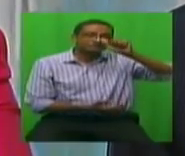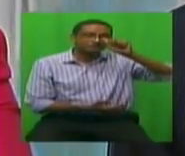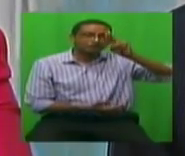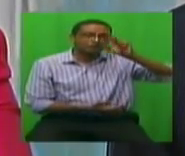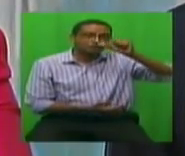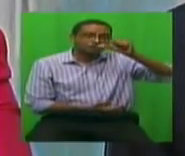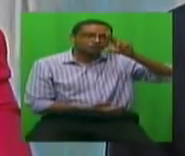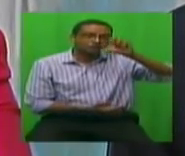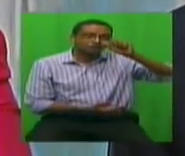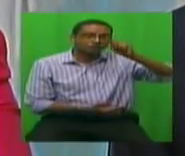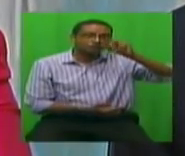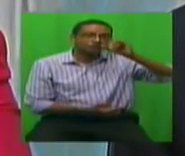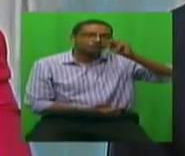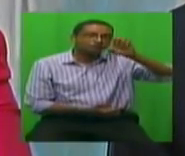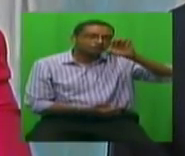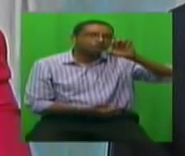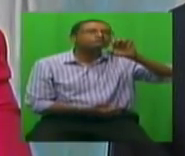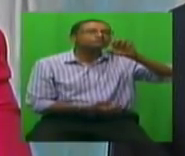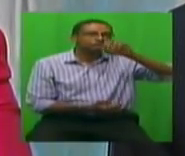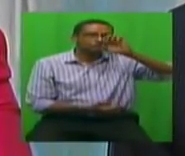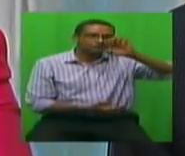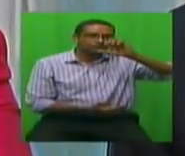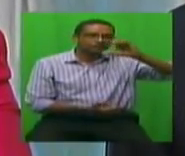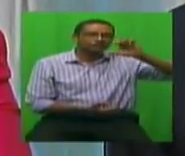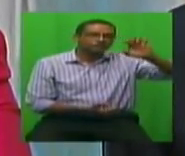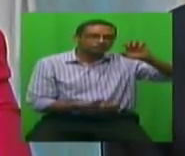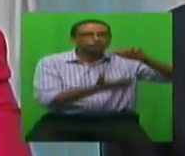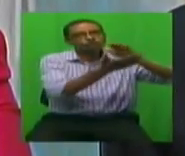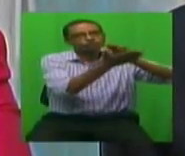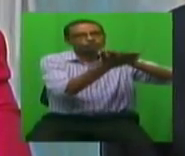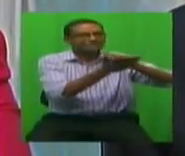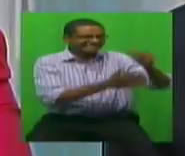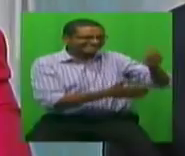10 schools have reopened today.